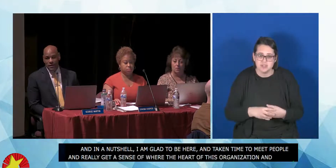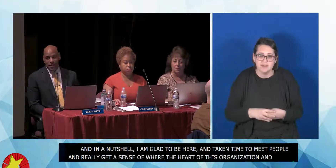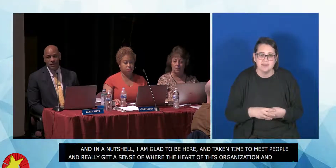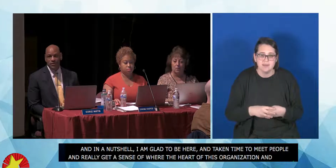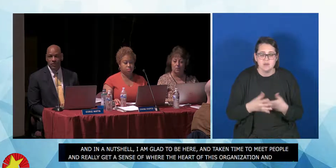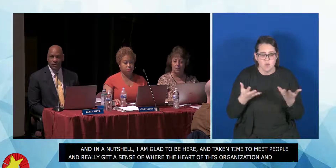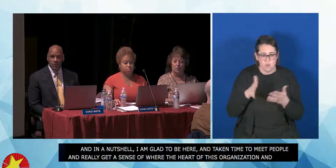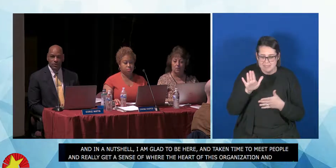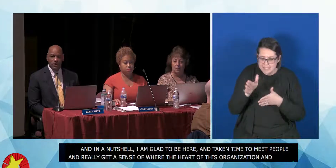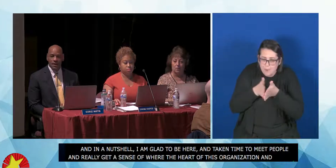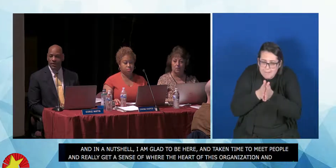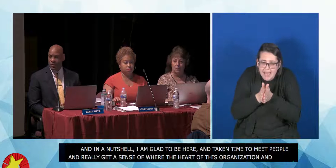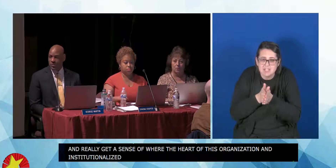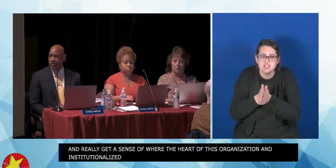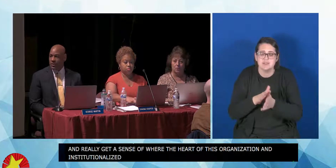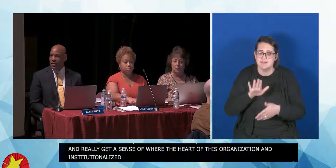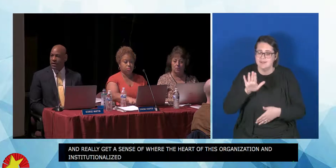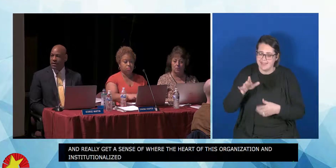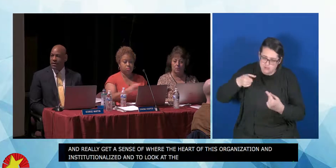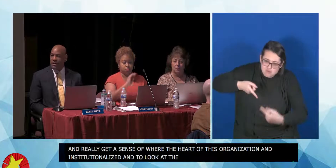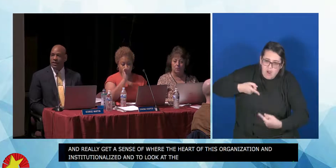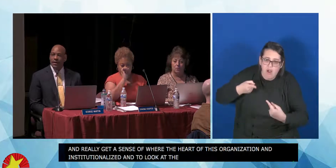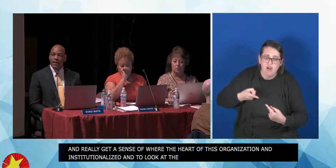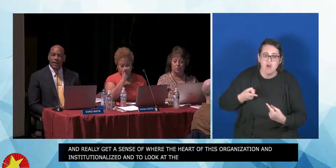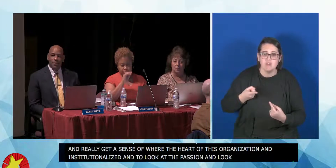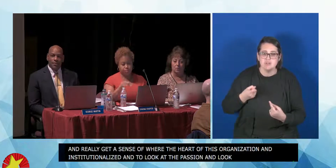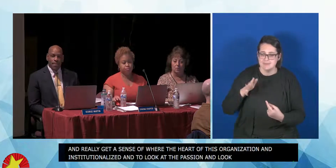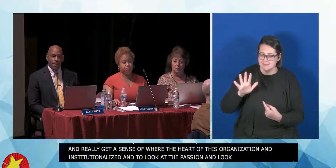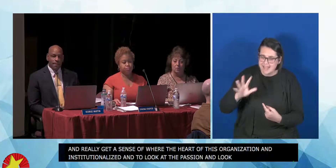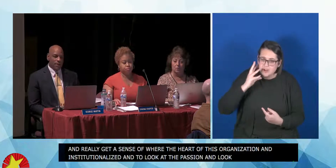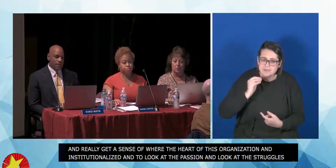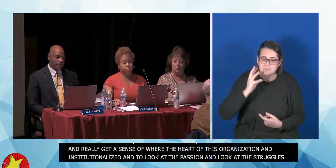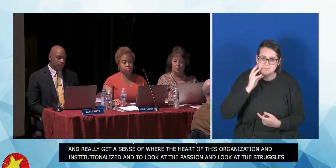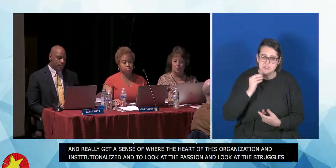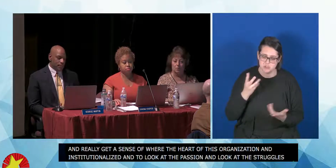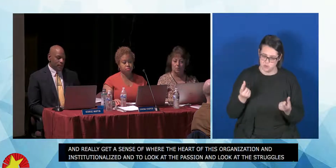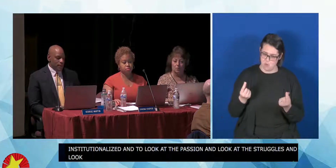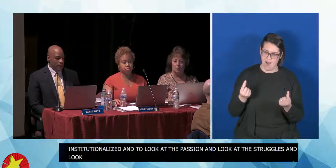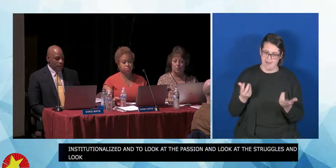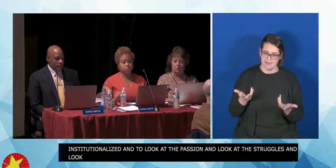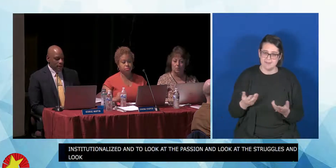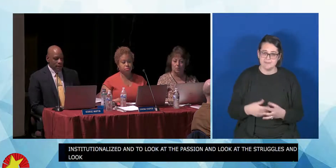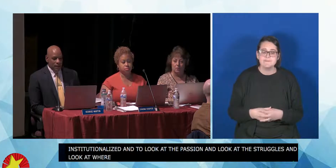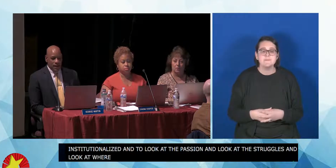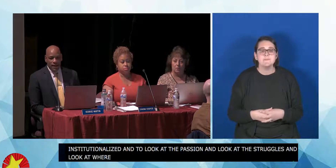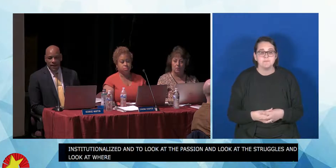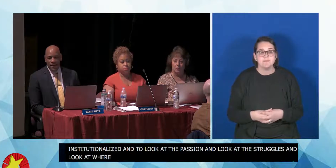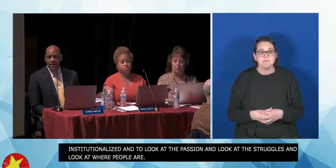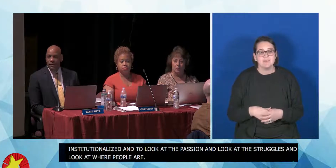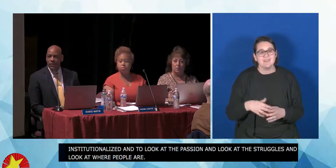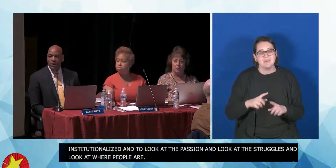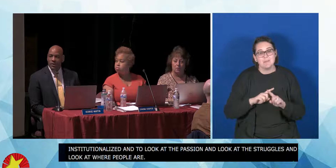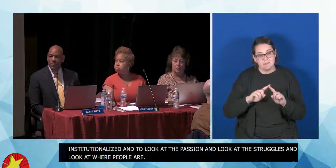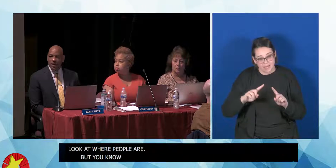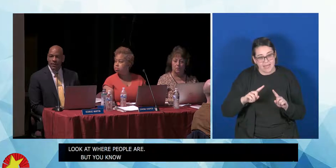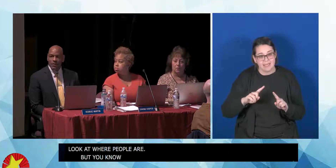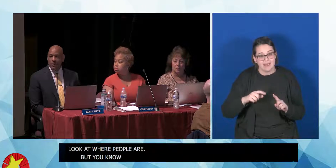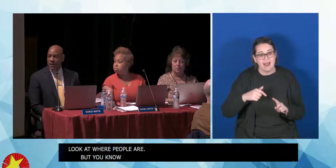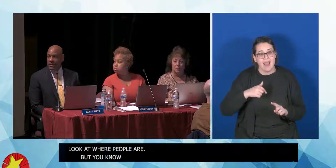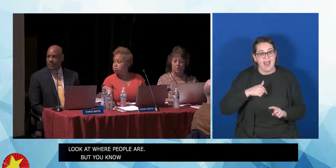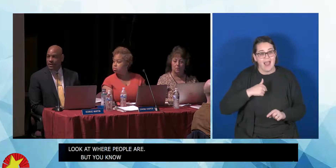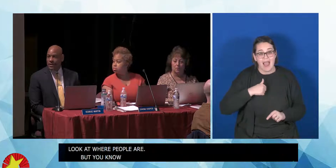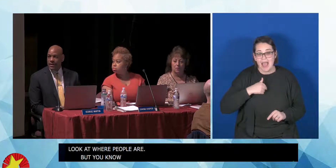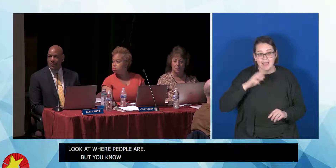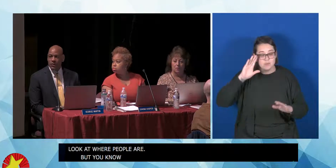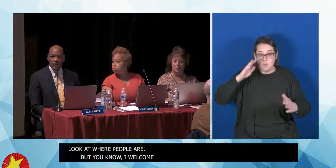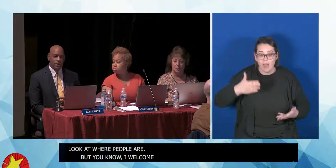passion, to look at the struggles, to look at where people are. But, you know, I will be